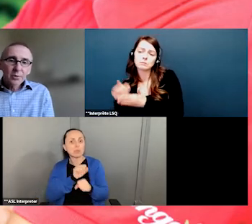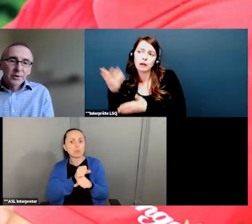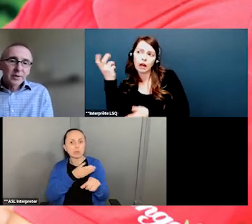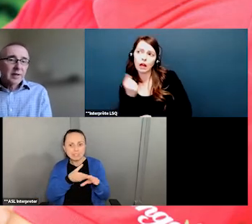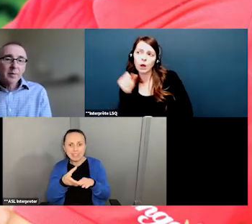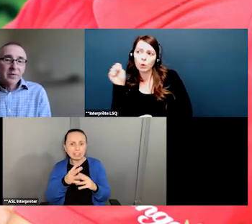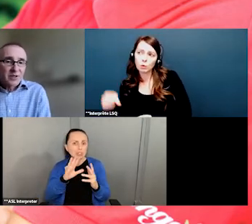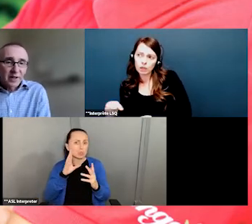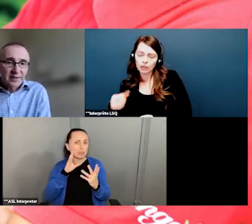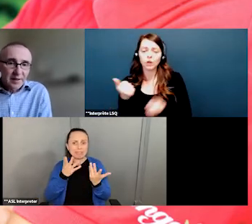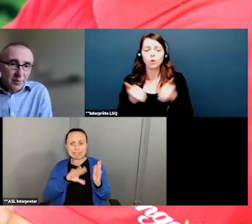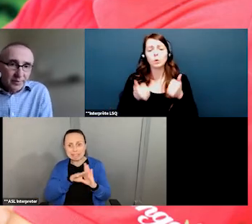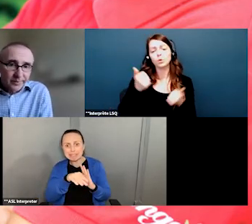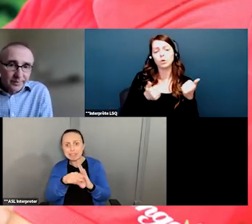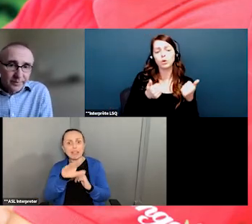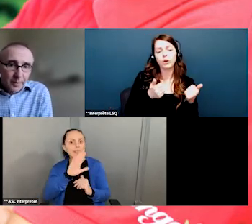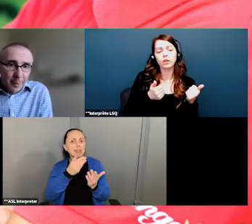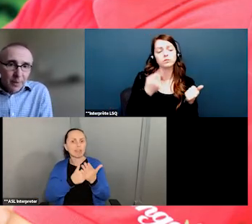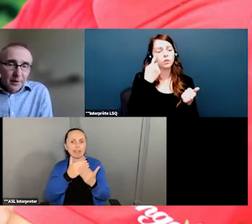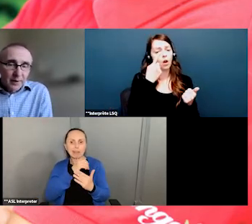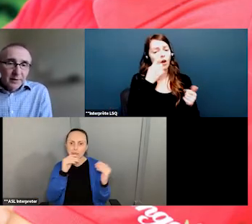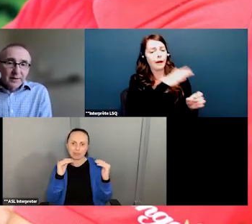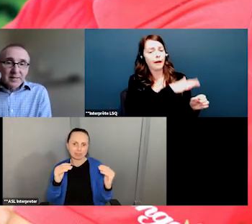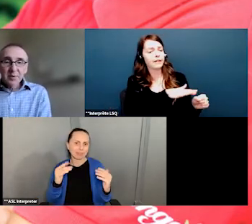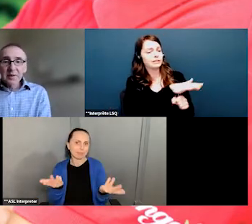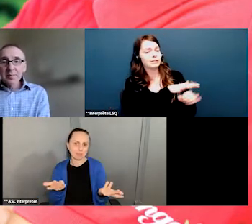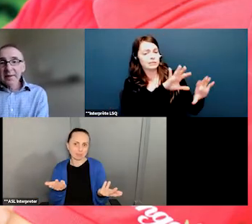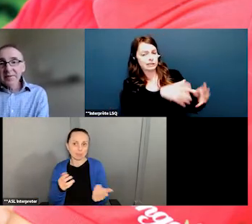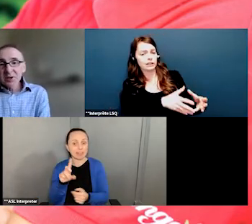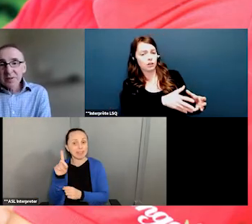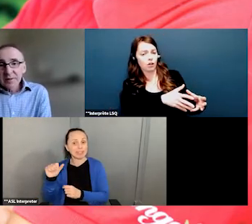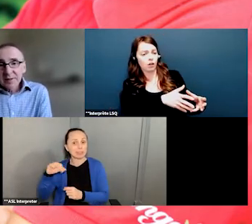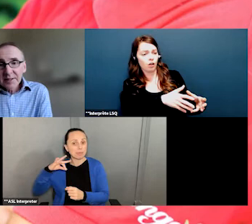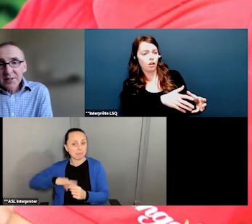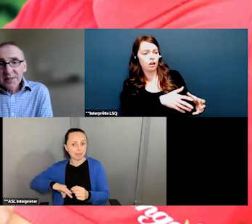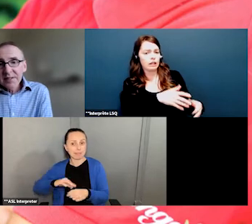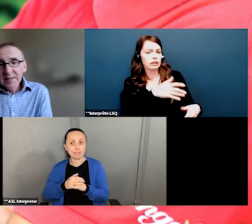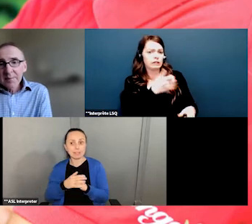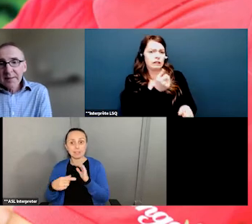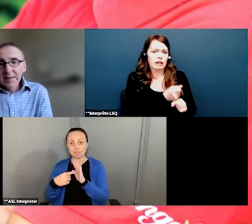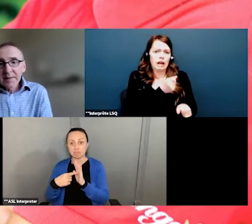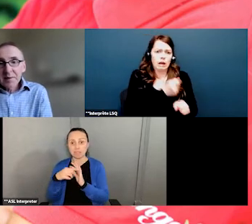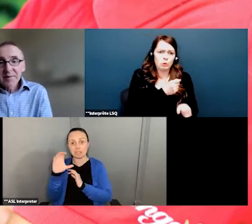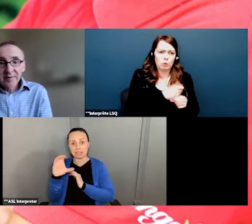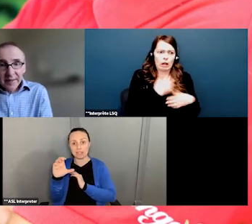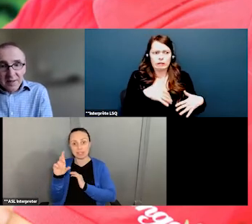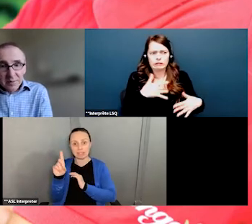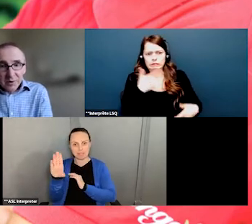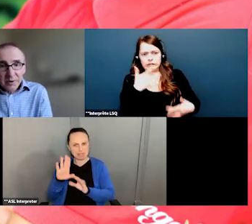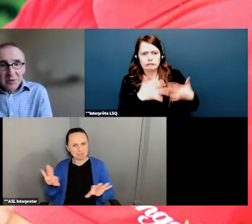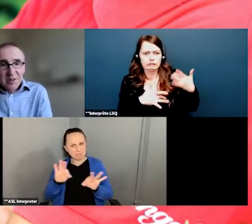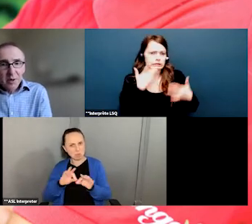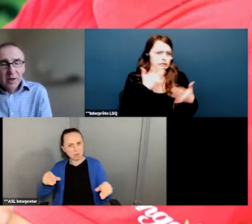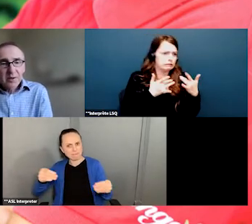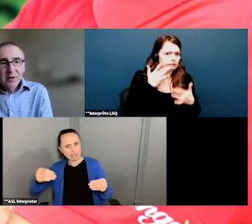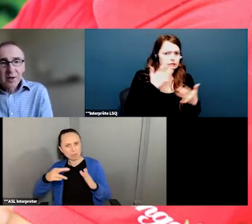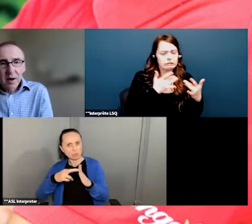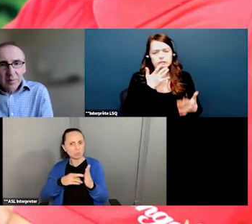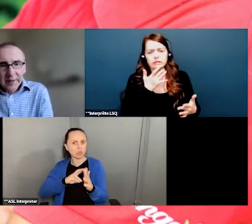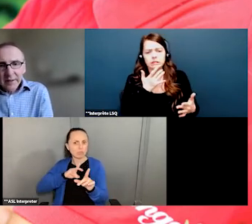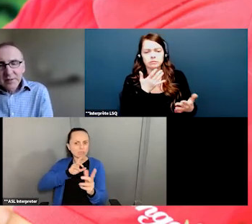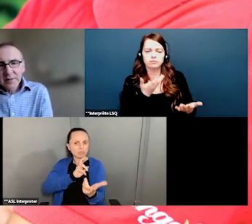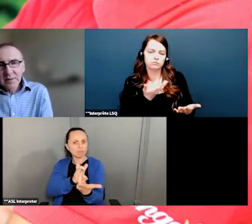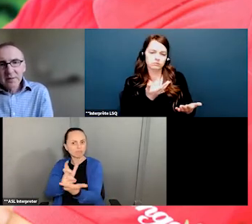and so their income is not stable. Disability benefits such as the CDB need to be flexible to respond